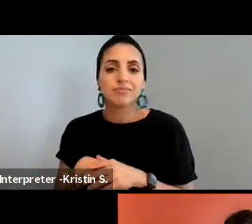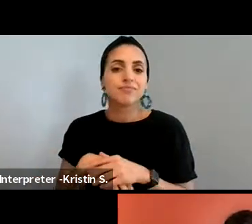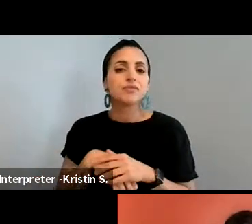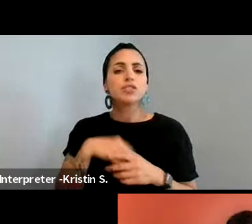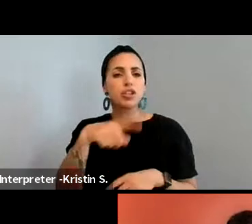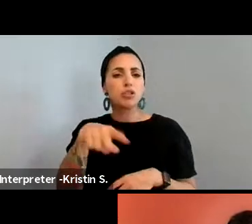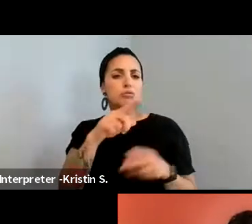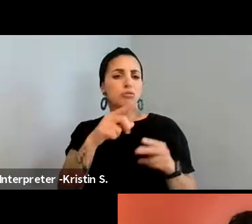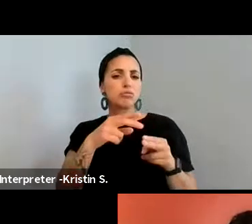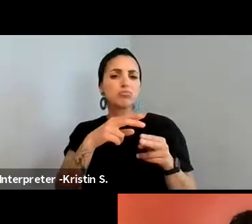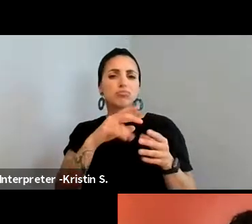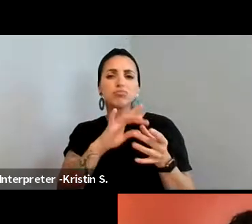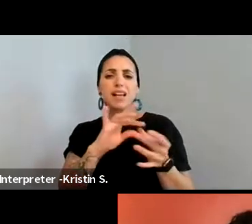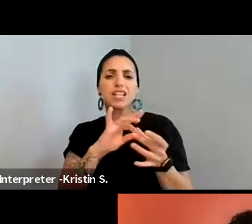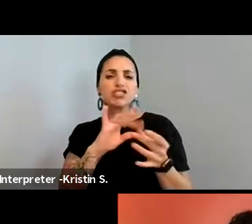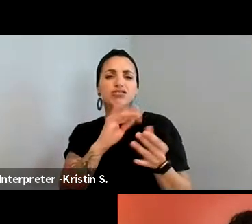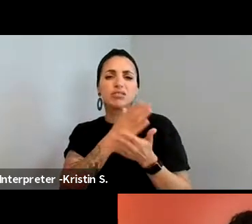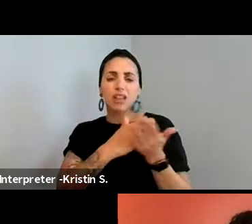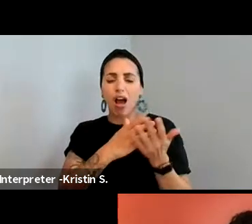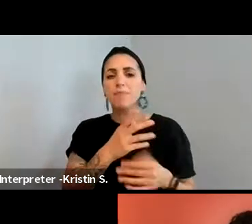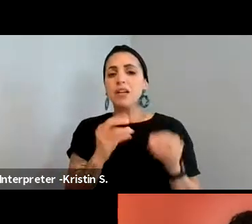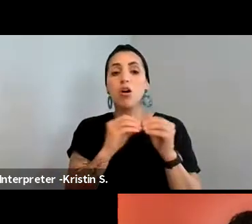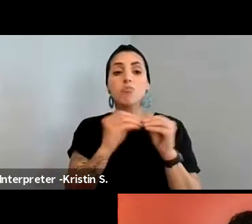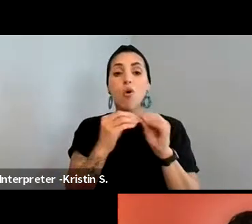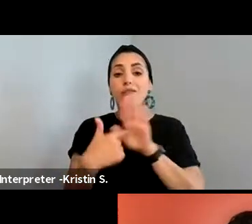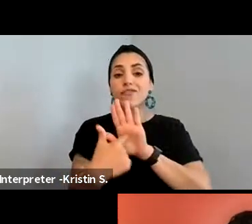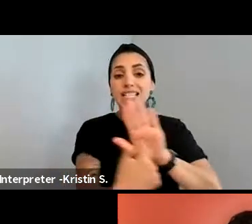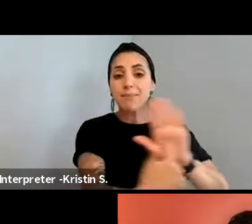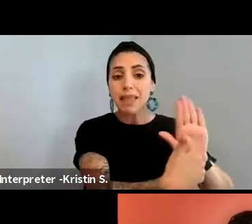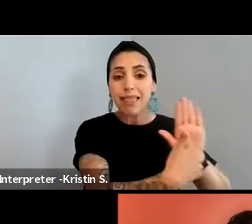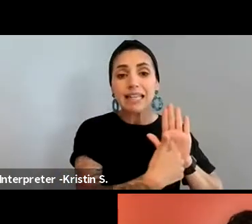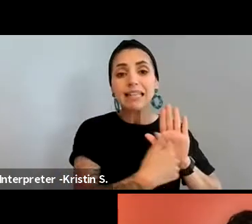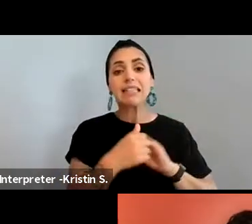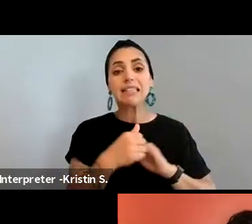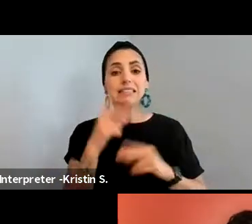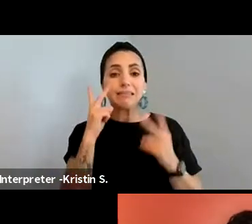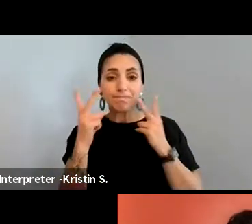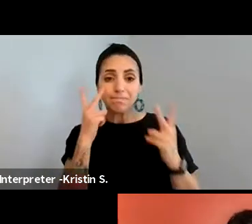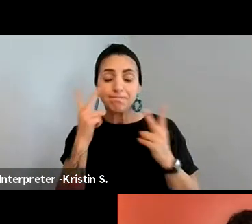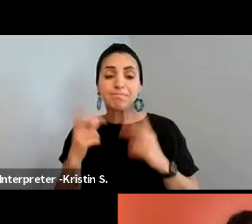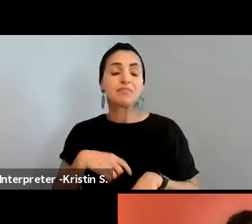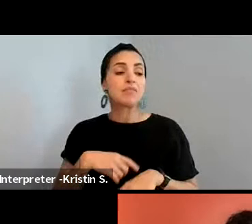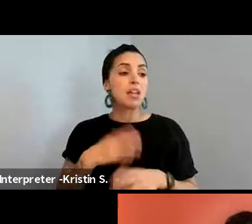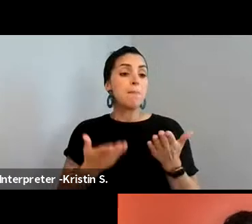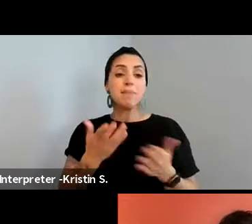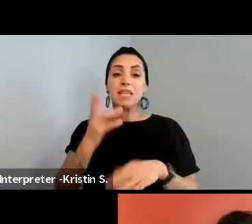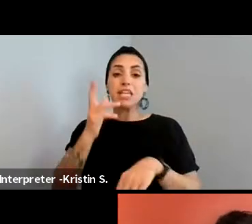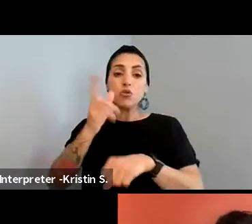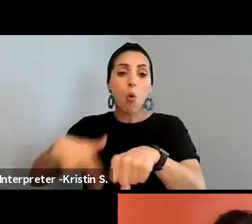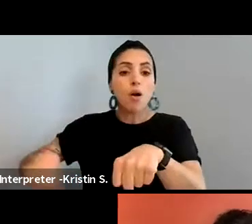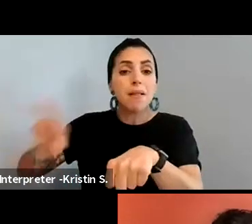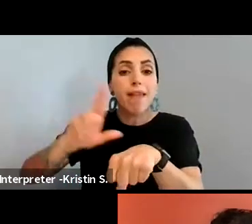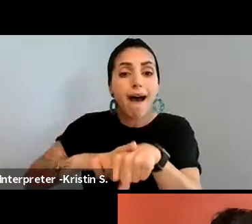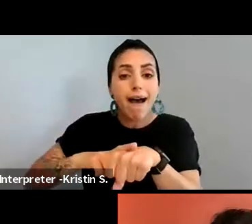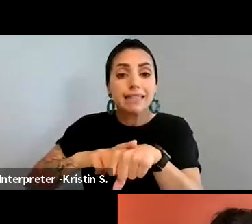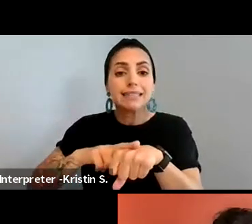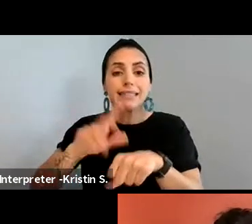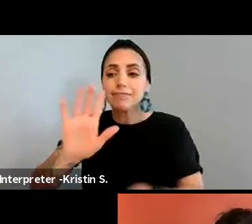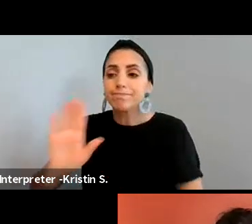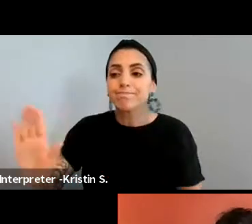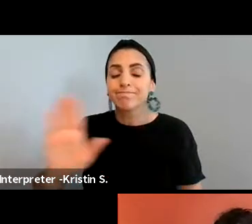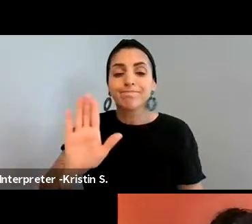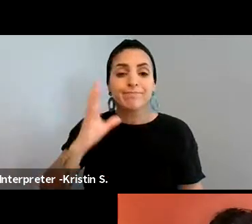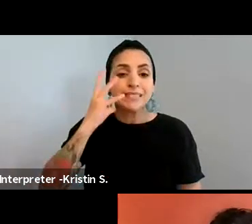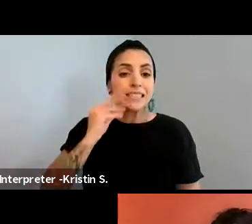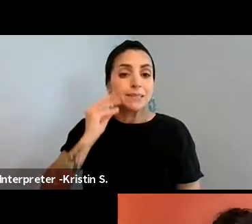of more visible. And of course, Diana talked about normalizing the experience, but if you could expound on that. And I think